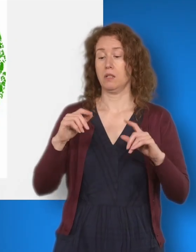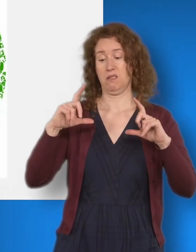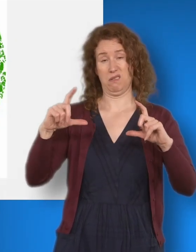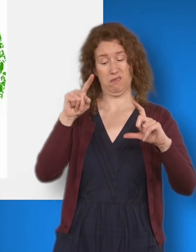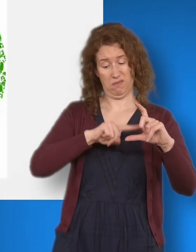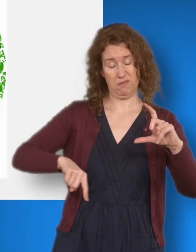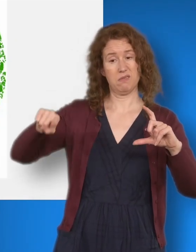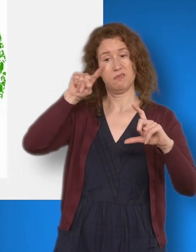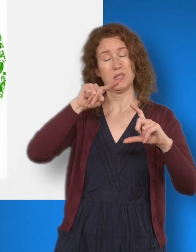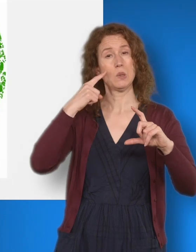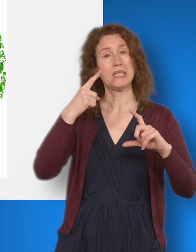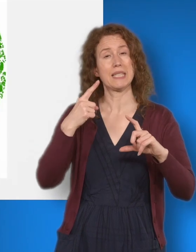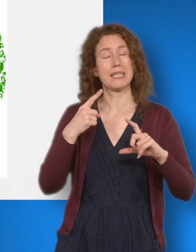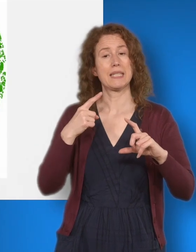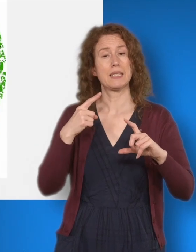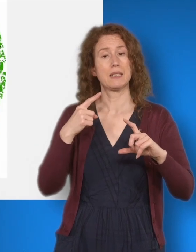projects are